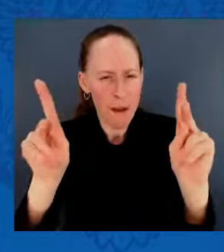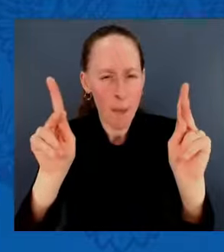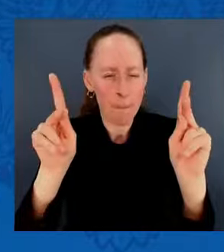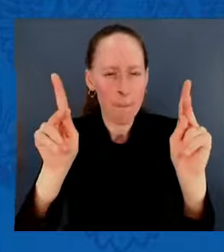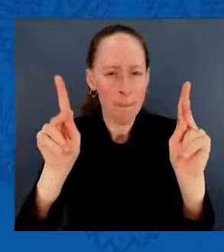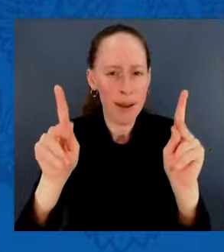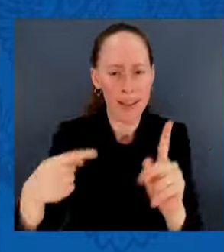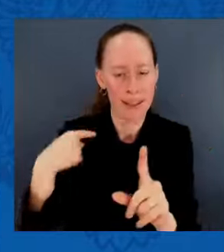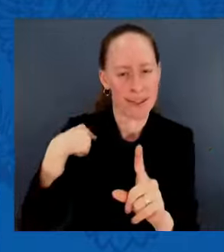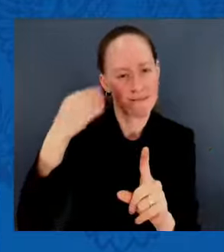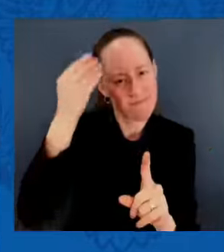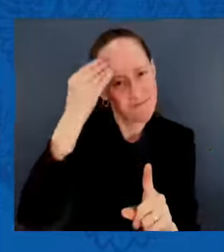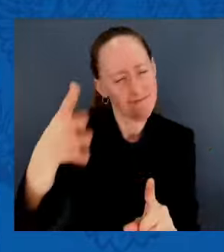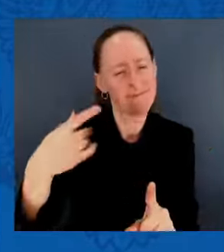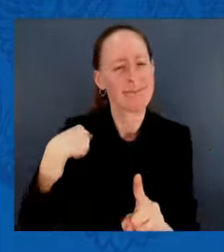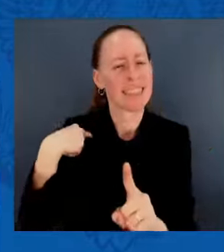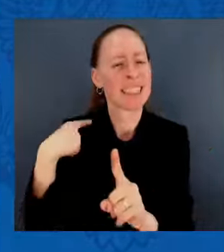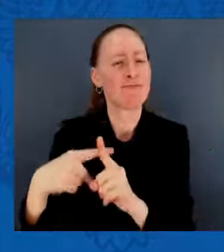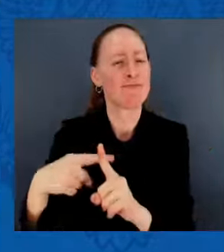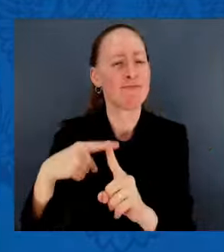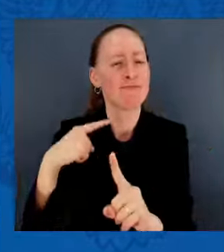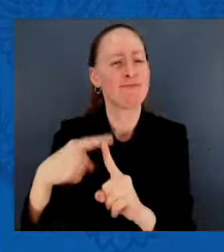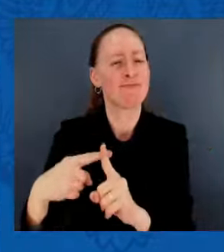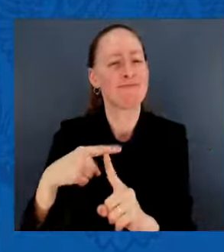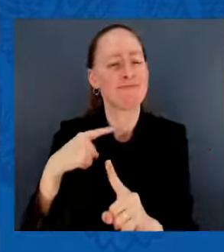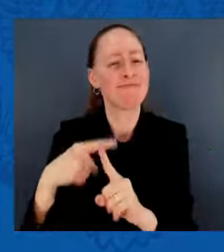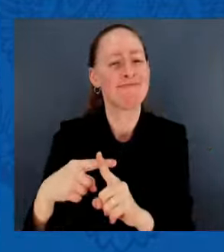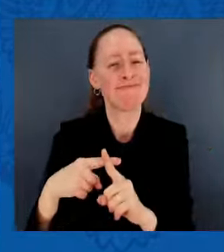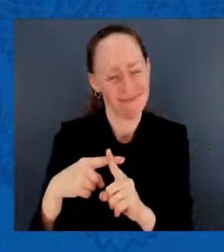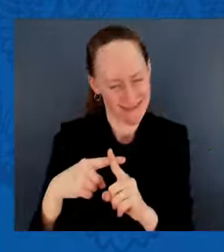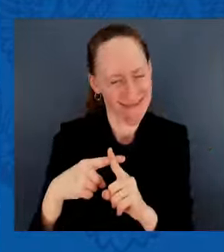I really am. I'm optimistic, Nancy.